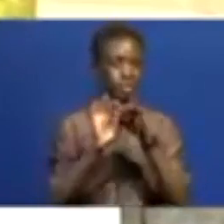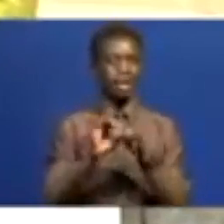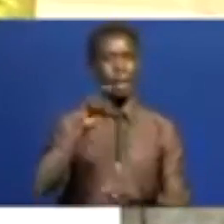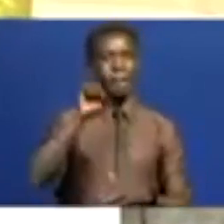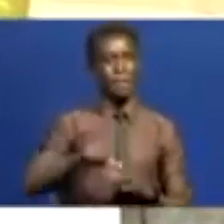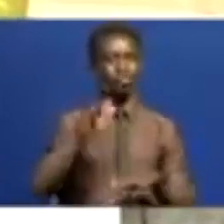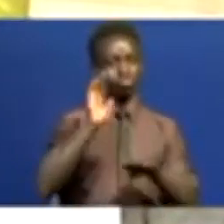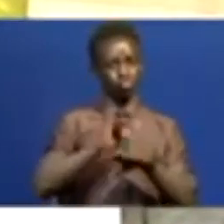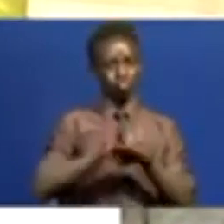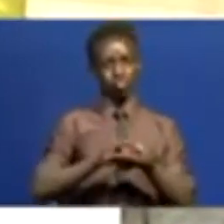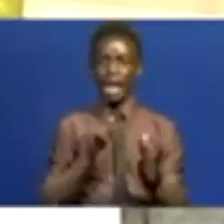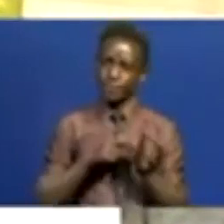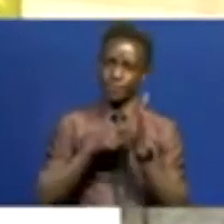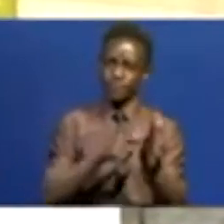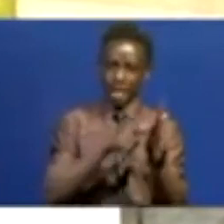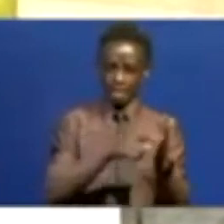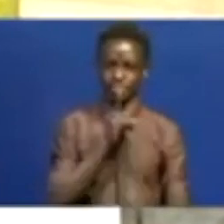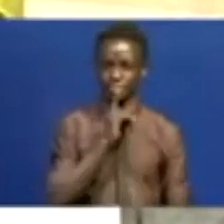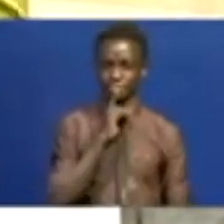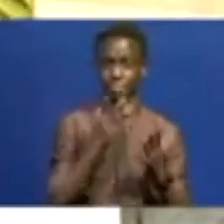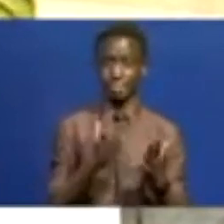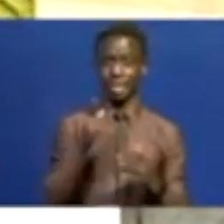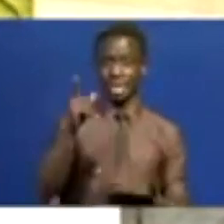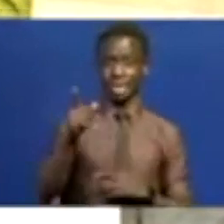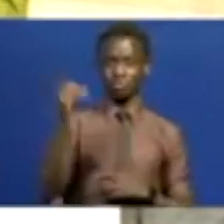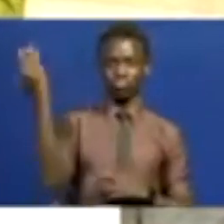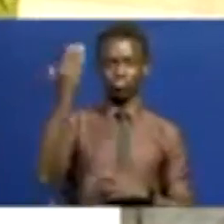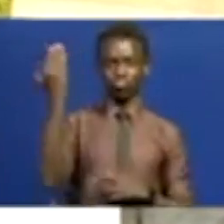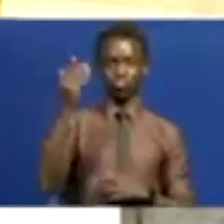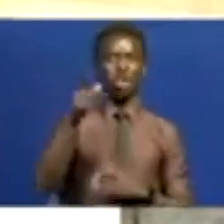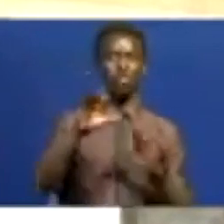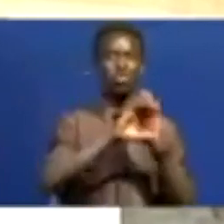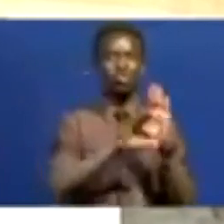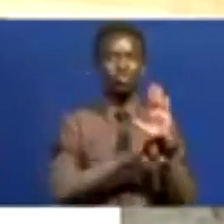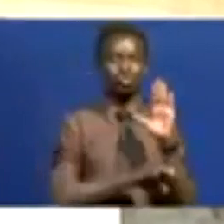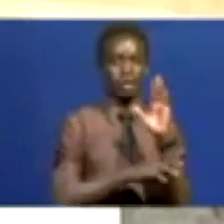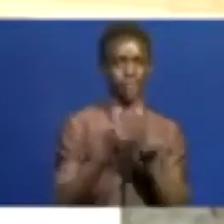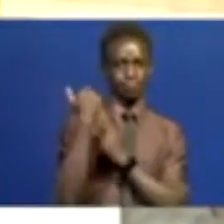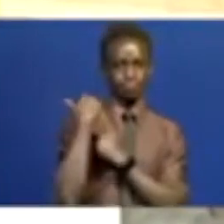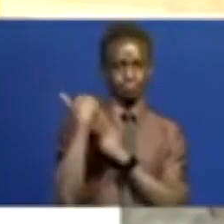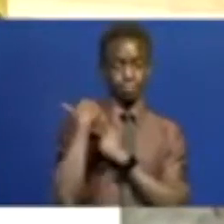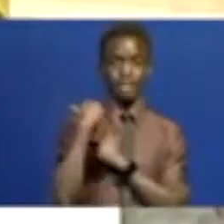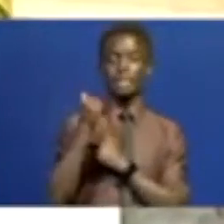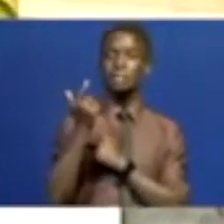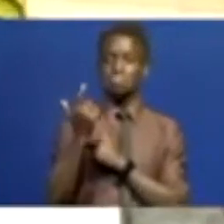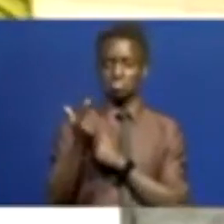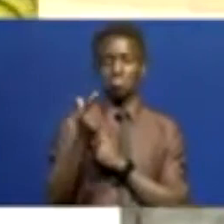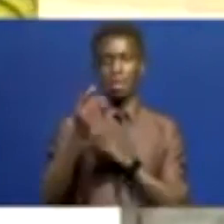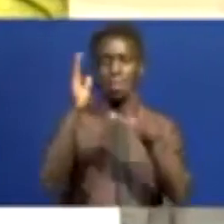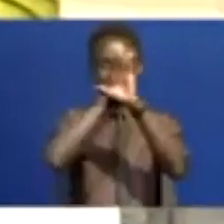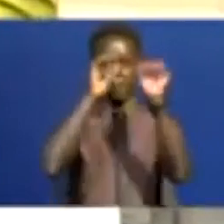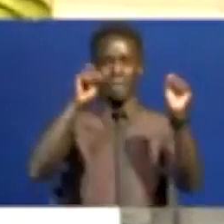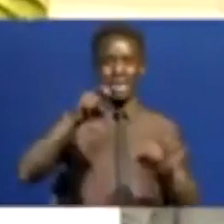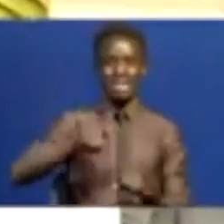address is what you would call a constitutional principle, where the president is empowered by the constitution once in a year to address parliament